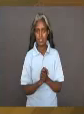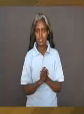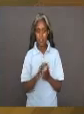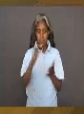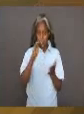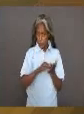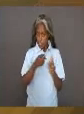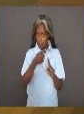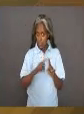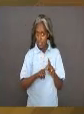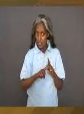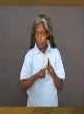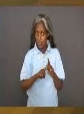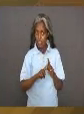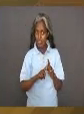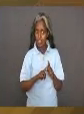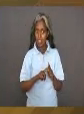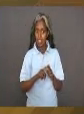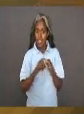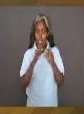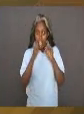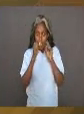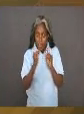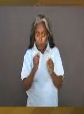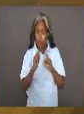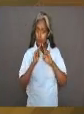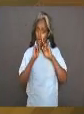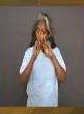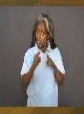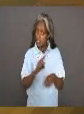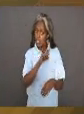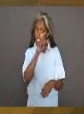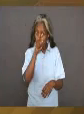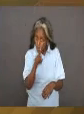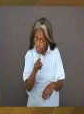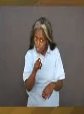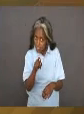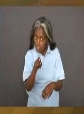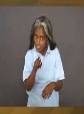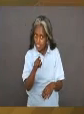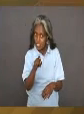Welcome back, everyone. Were you able to answer the question?